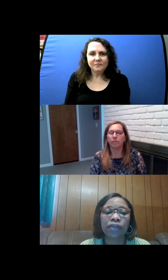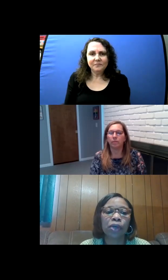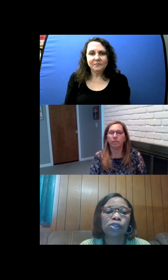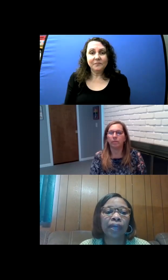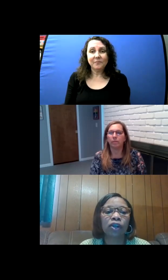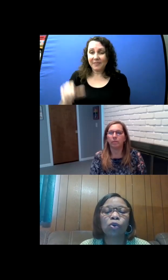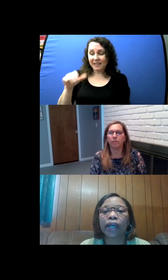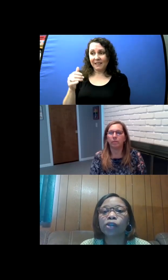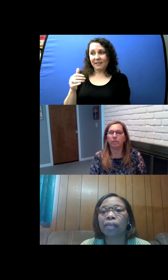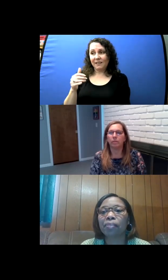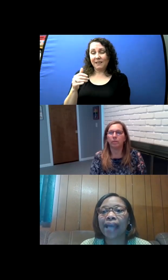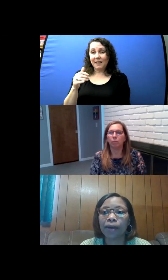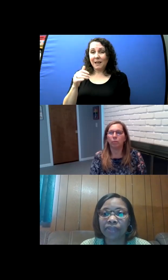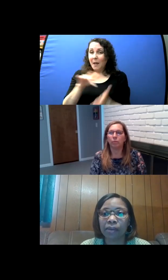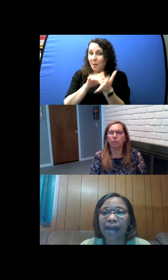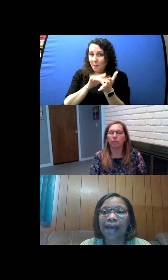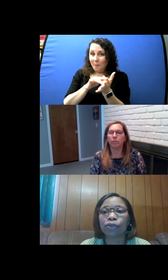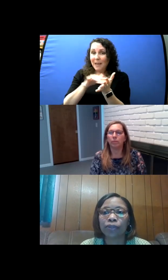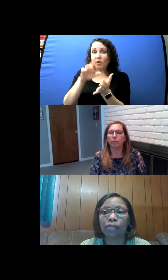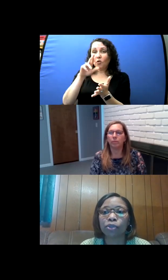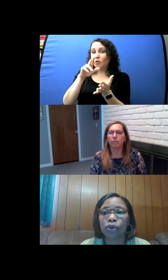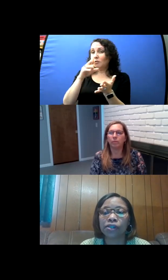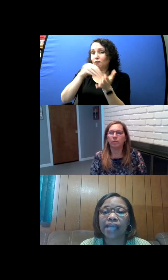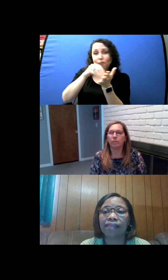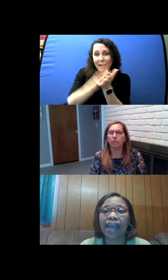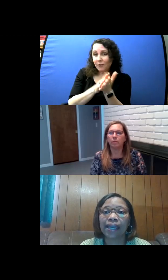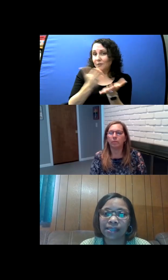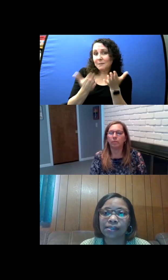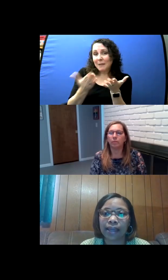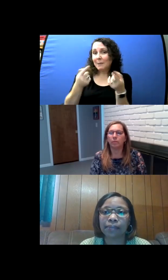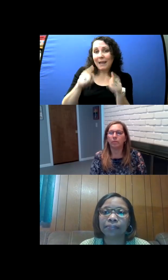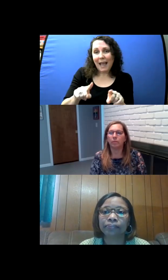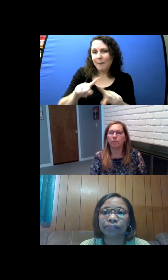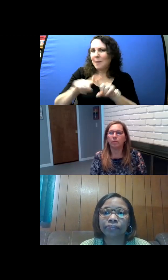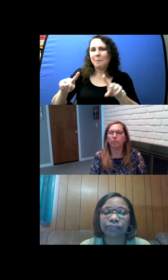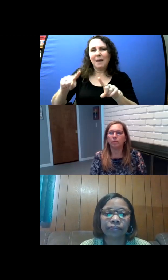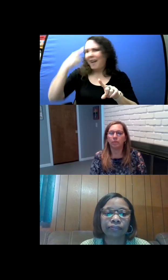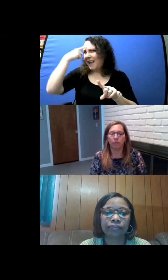So in other words, medical records may be out there, but I don't know that employers have access to that.